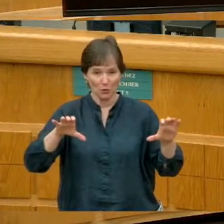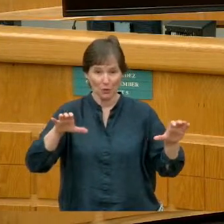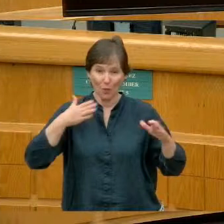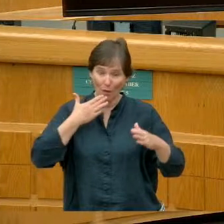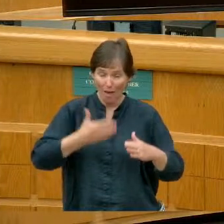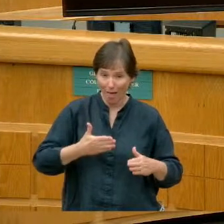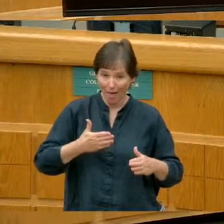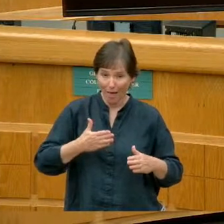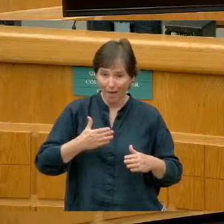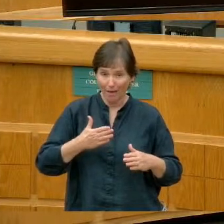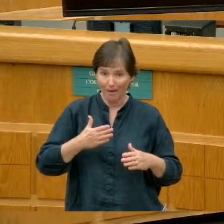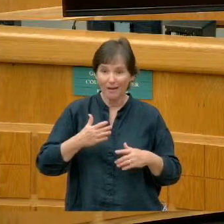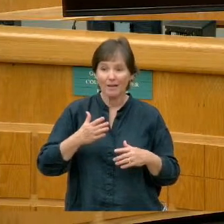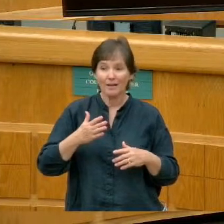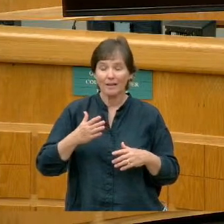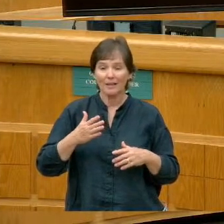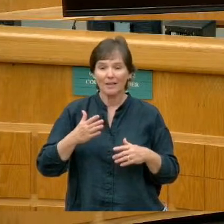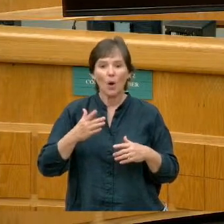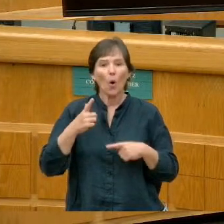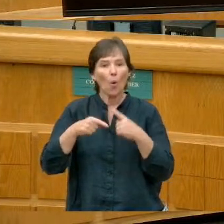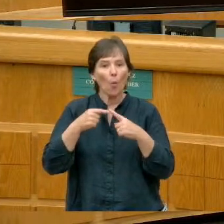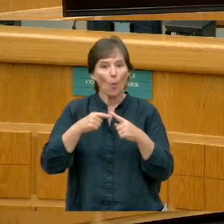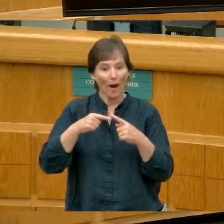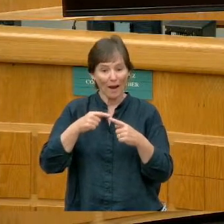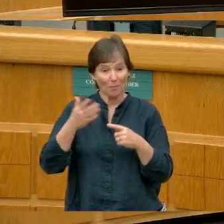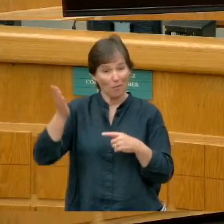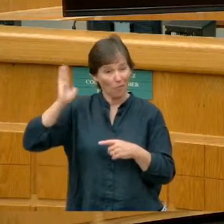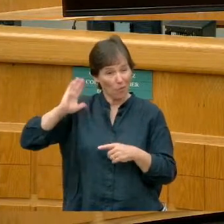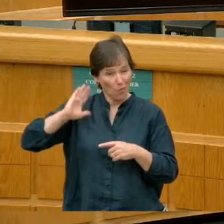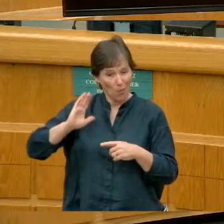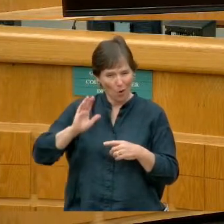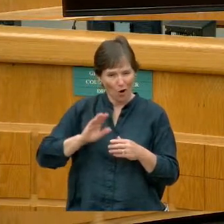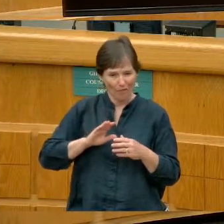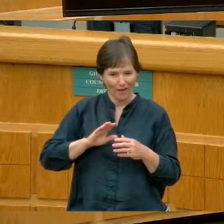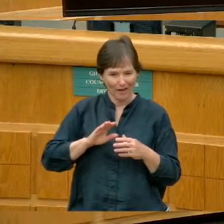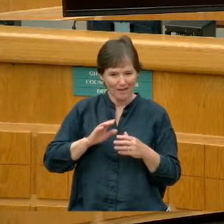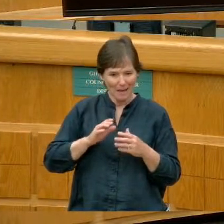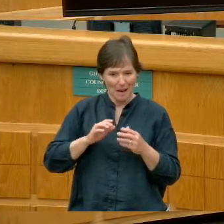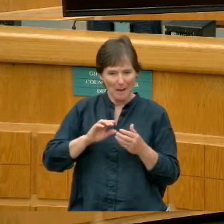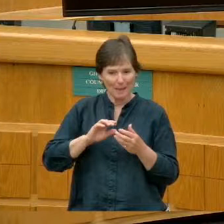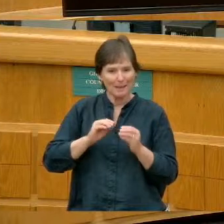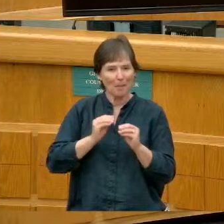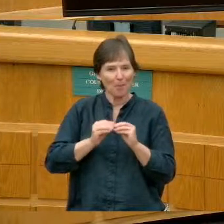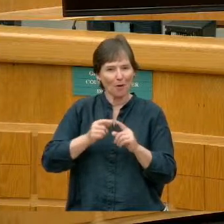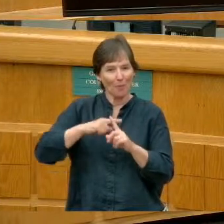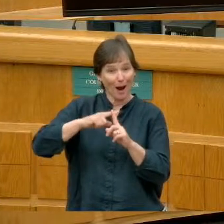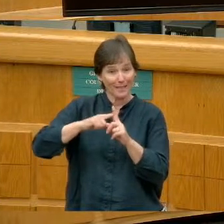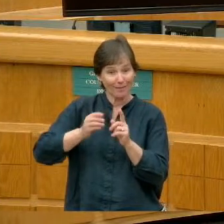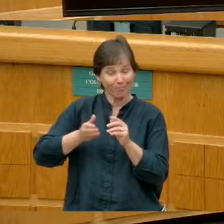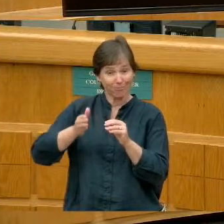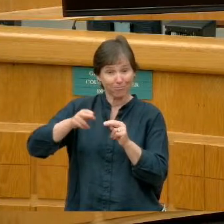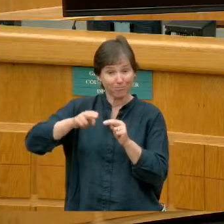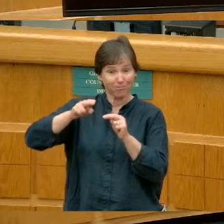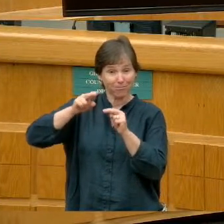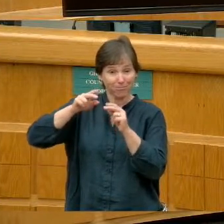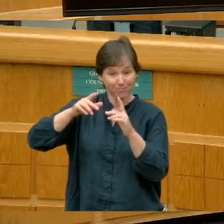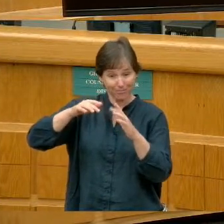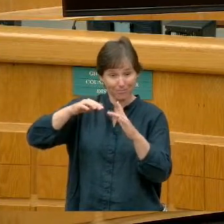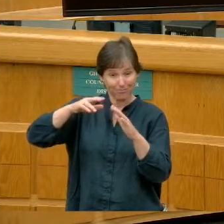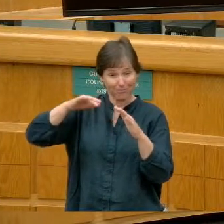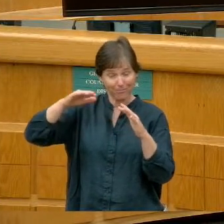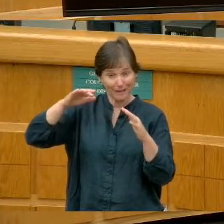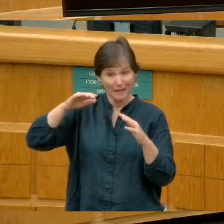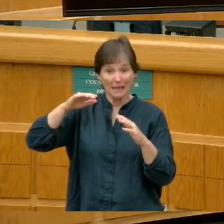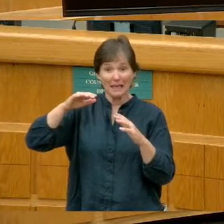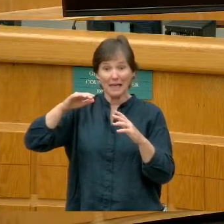flattened the curve, we were here celebrating that good behavior together. And then when we had moments where we needed to